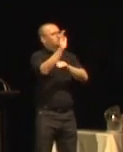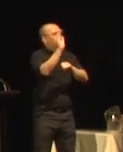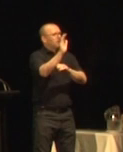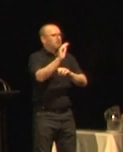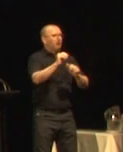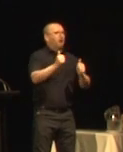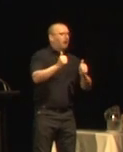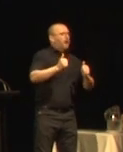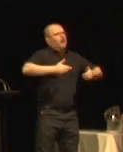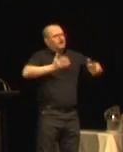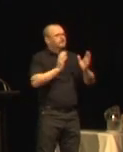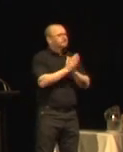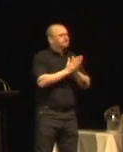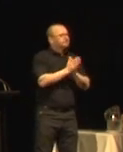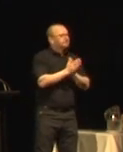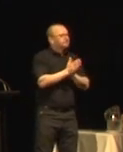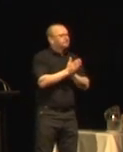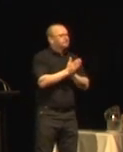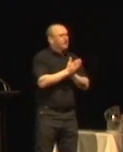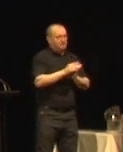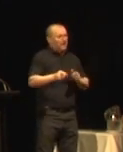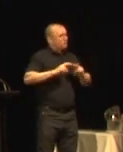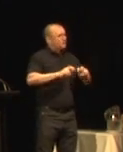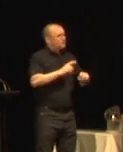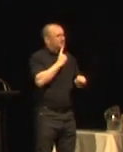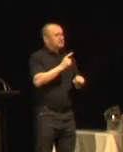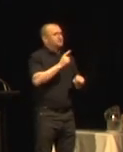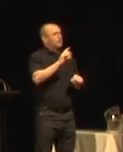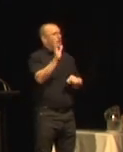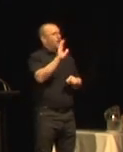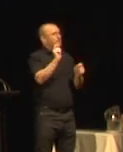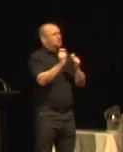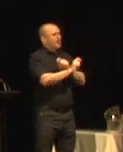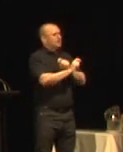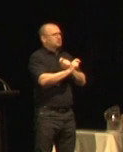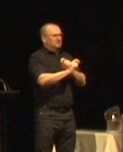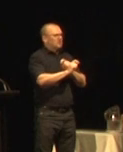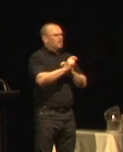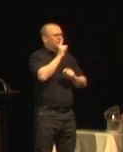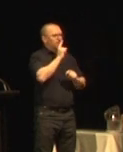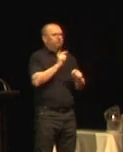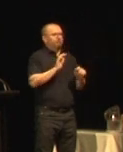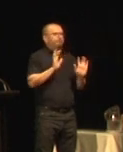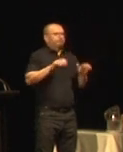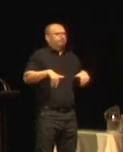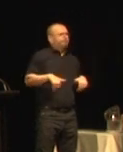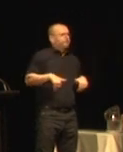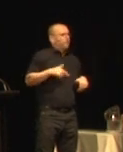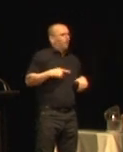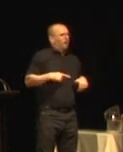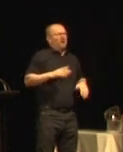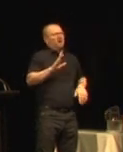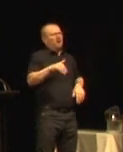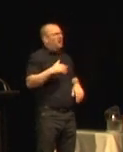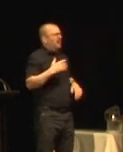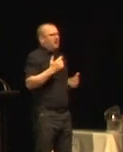on something like climate change because they feel you need to be an expert. You know, you need to be special. The cool thing about scenarios like this, about rock, paper,